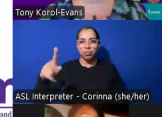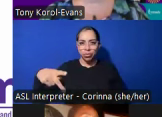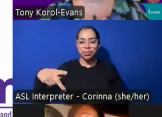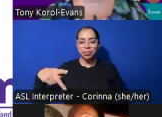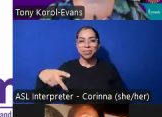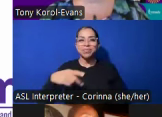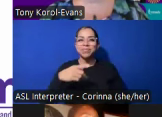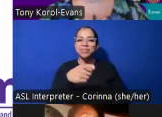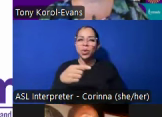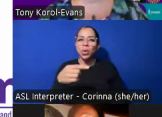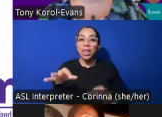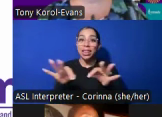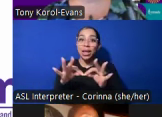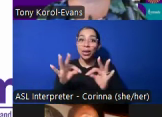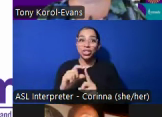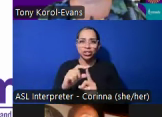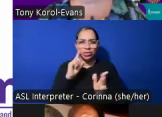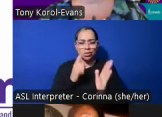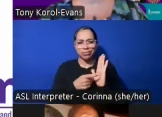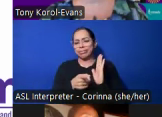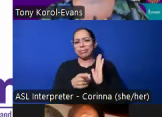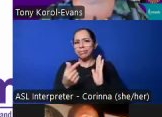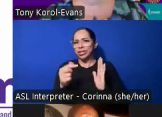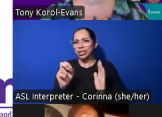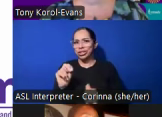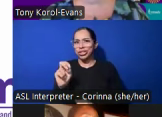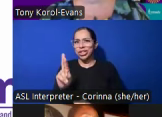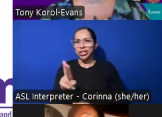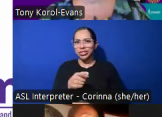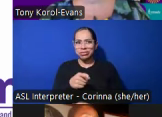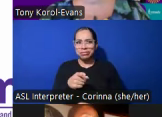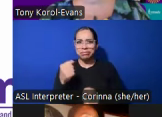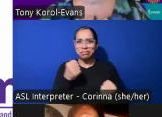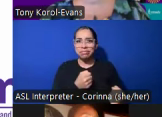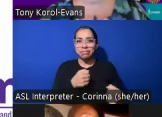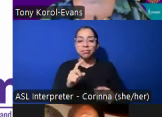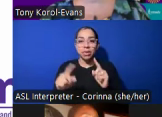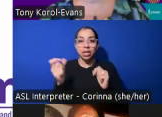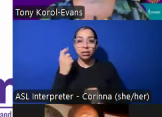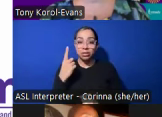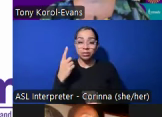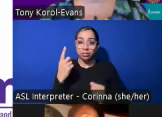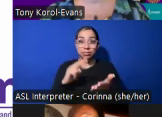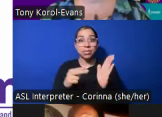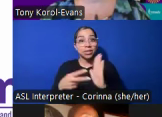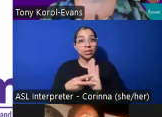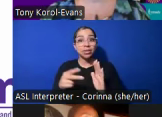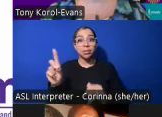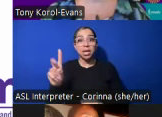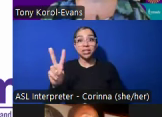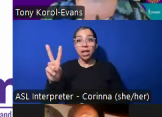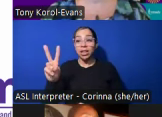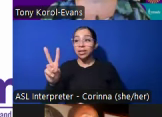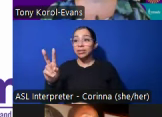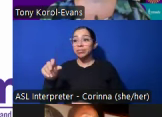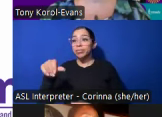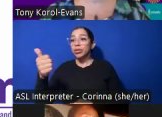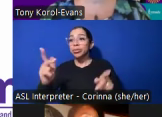Please understand that that does not mean that domestic violence does not happen to people of other genders. And so when we